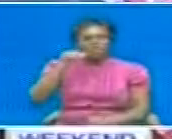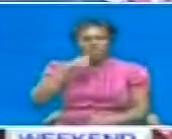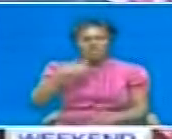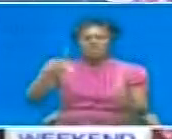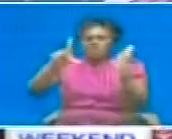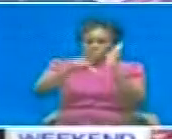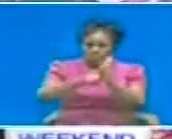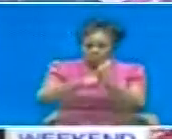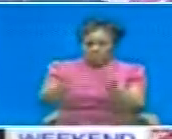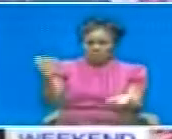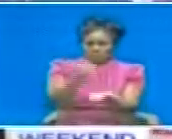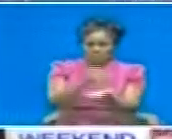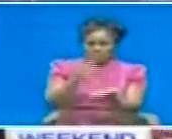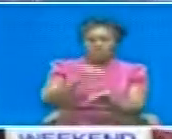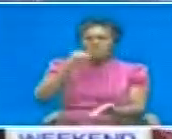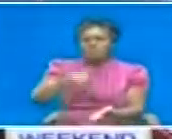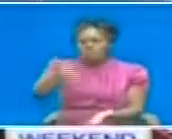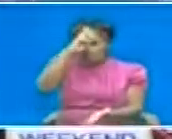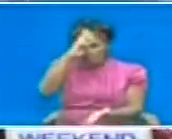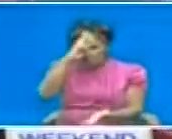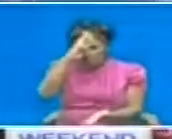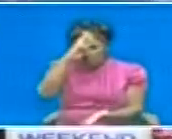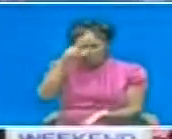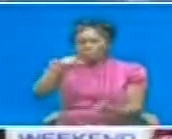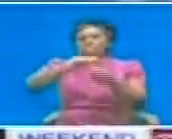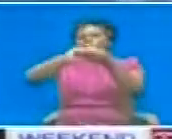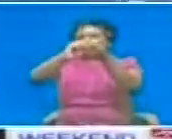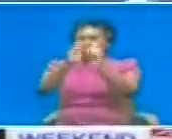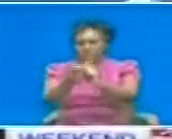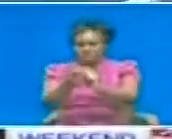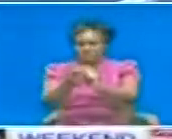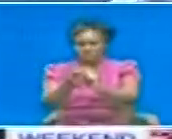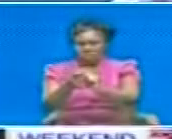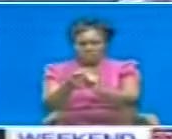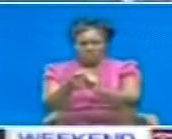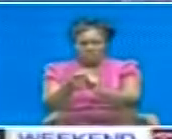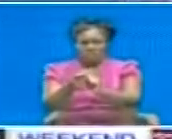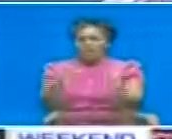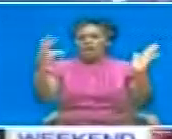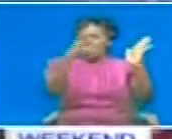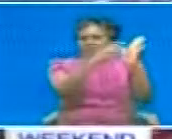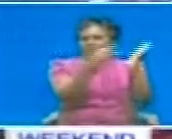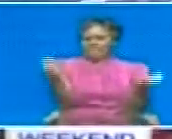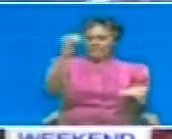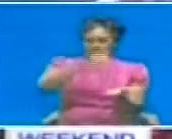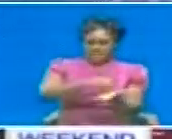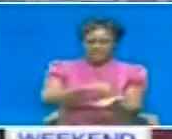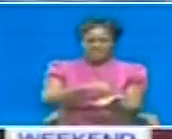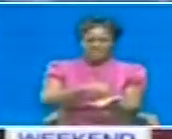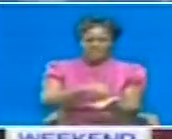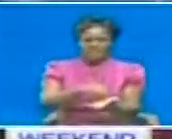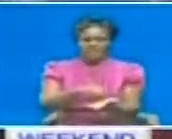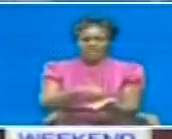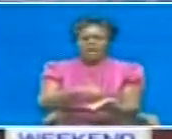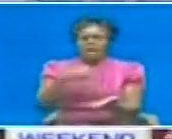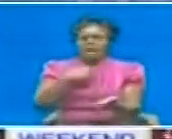of recruiting new policemen were what? Were amended that there should be an advertisement. Then